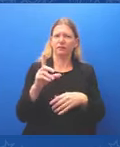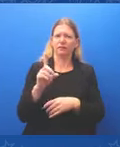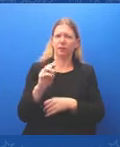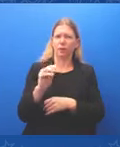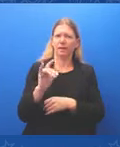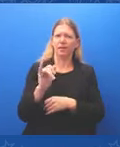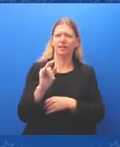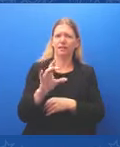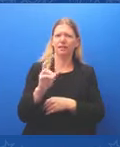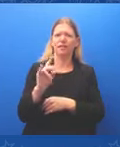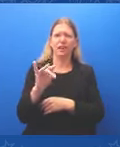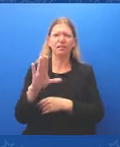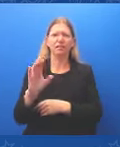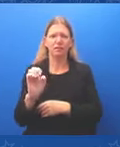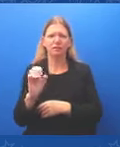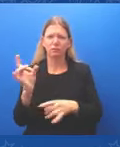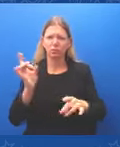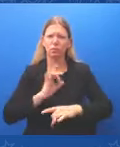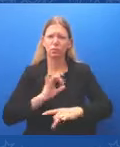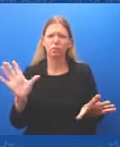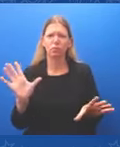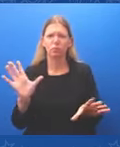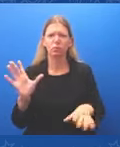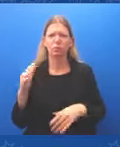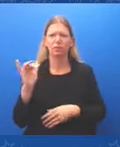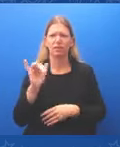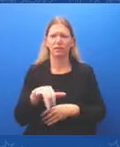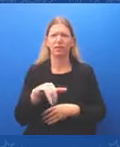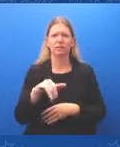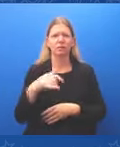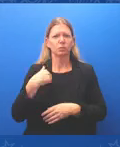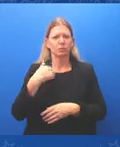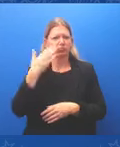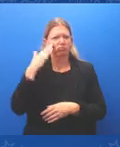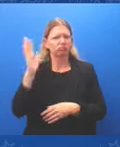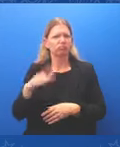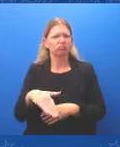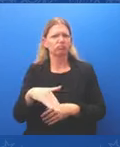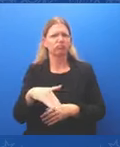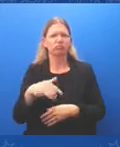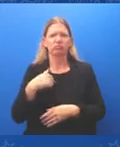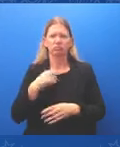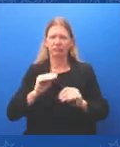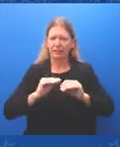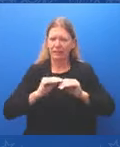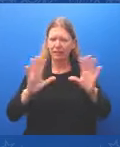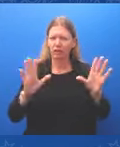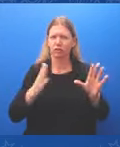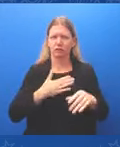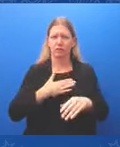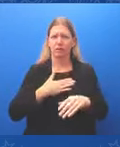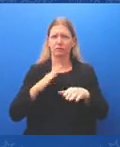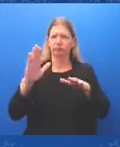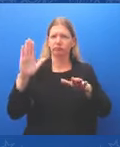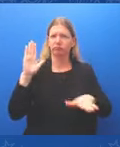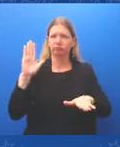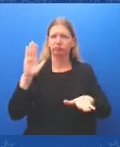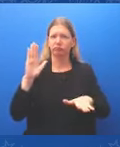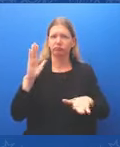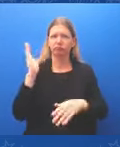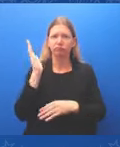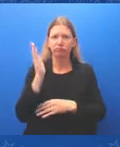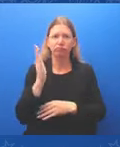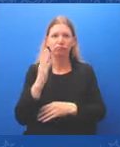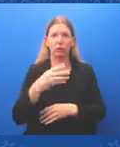clear in my inaugural address, white supremacy is a poison. It's a poison. It's been allowed to grow